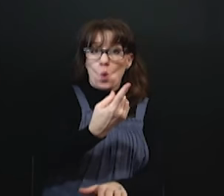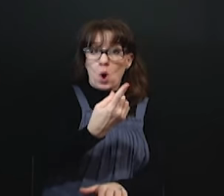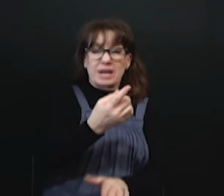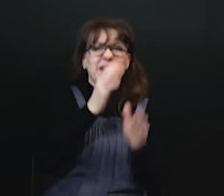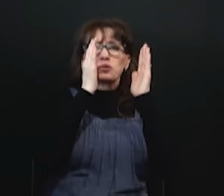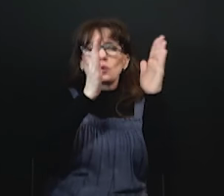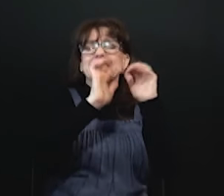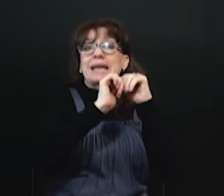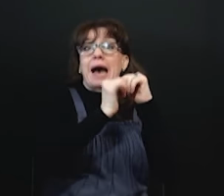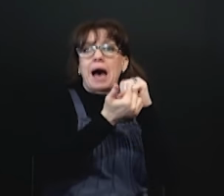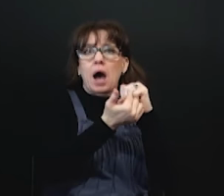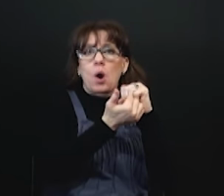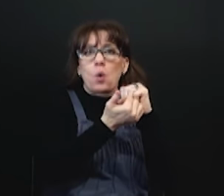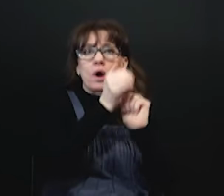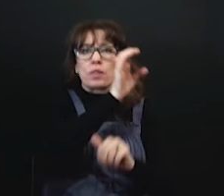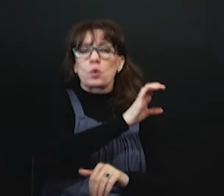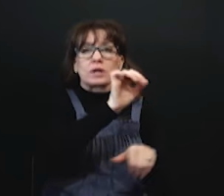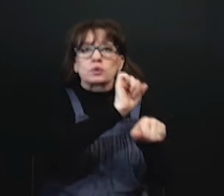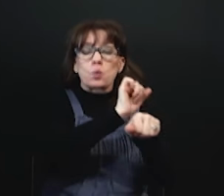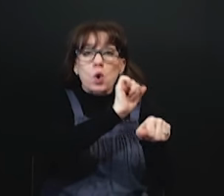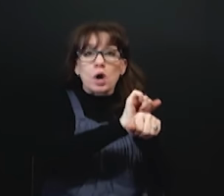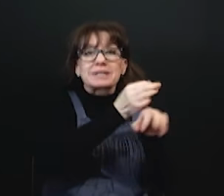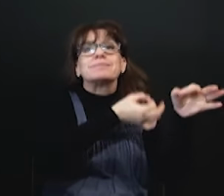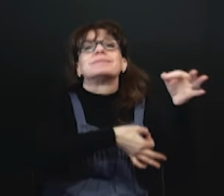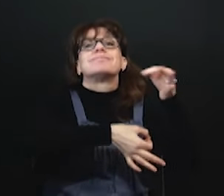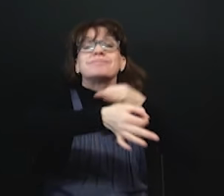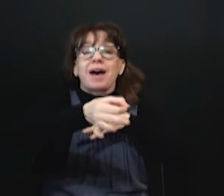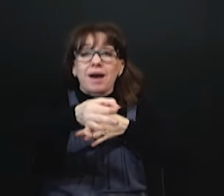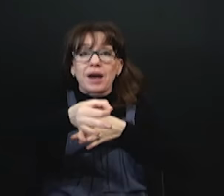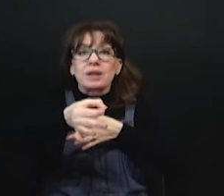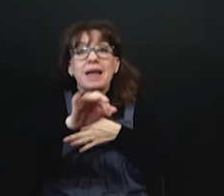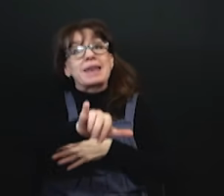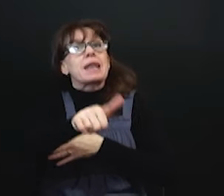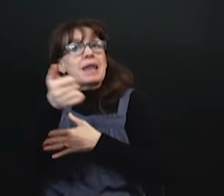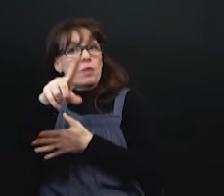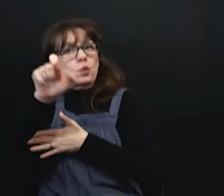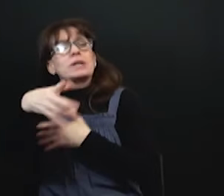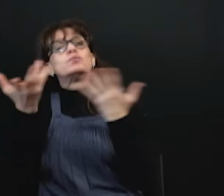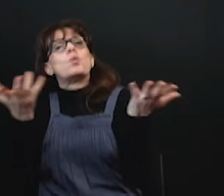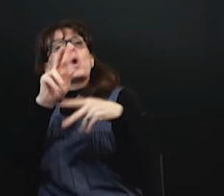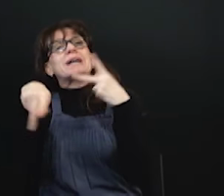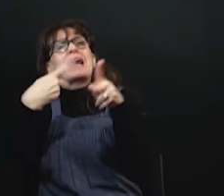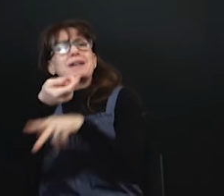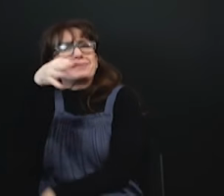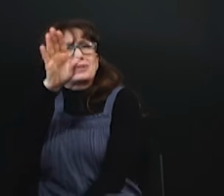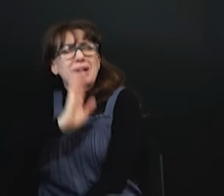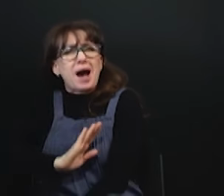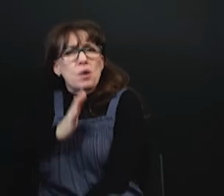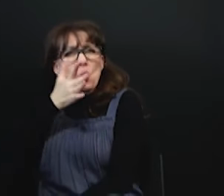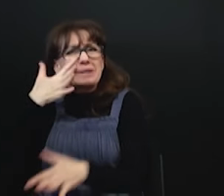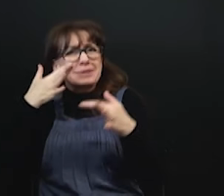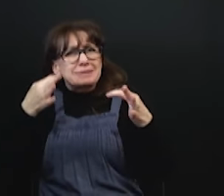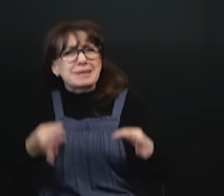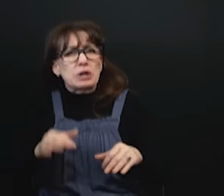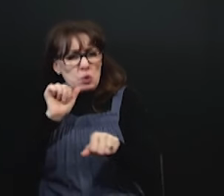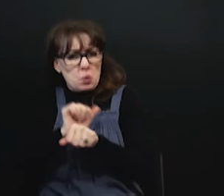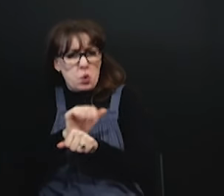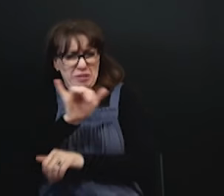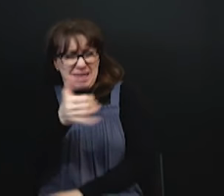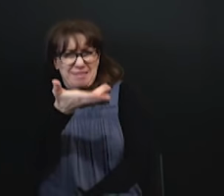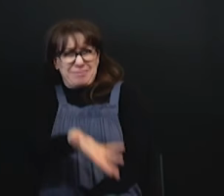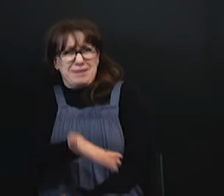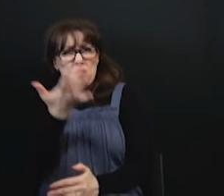addressing how the cross works. Instead, Paul is addressing another question. What kind of God would choose to work in this